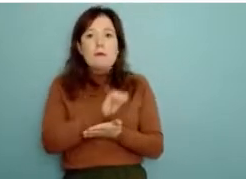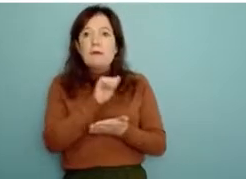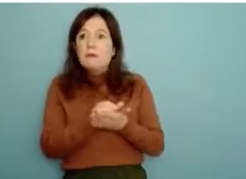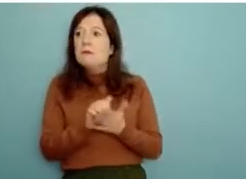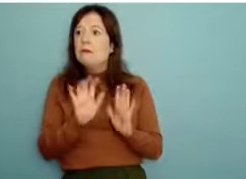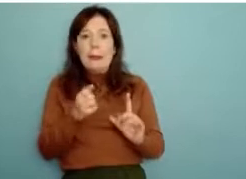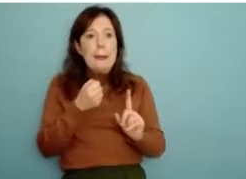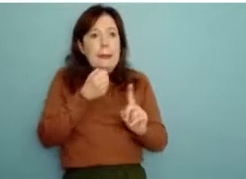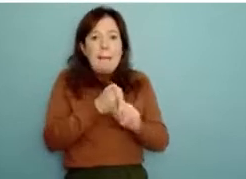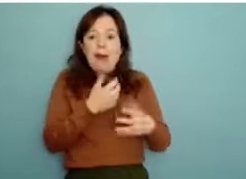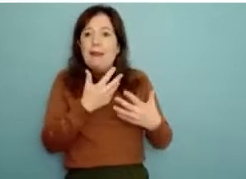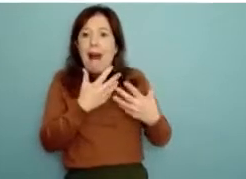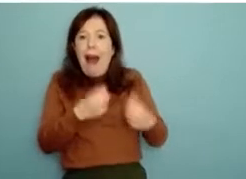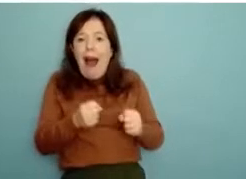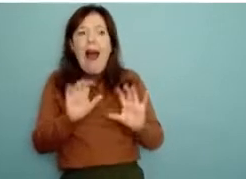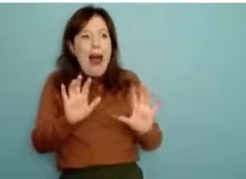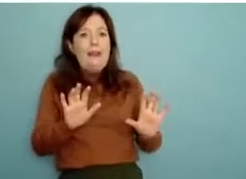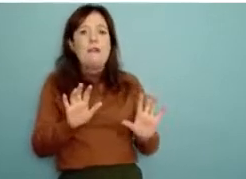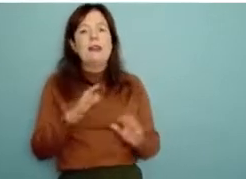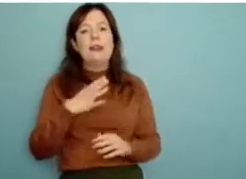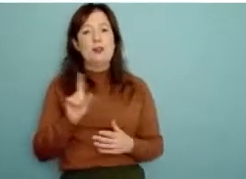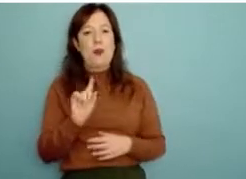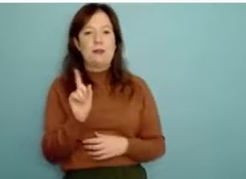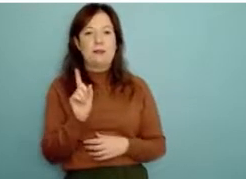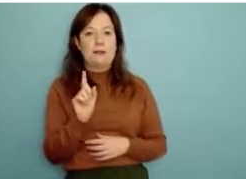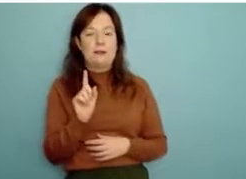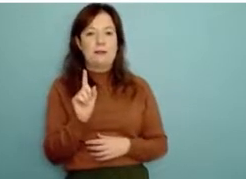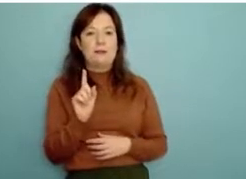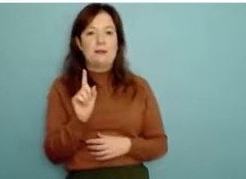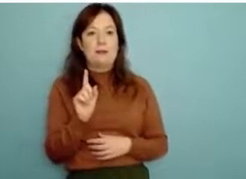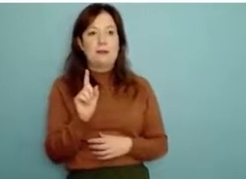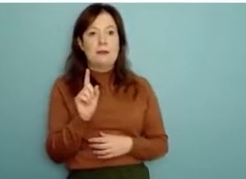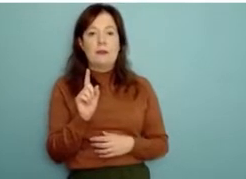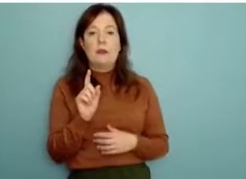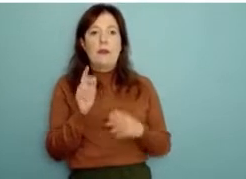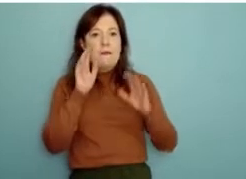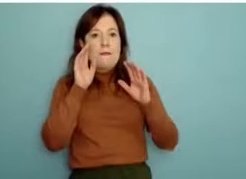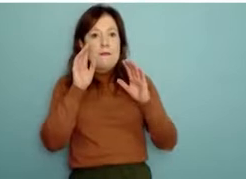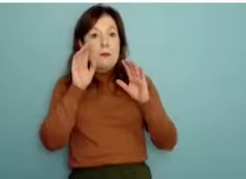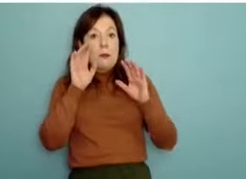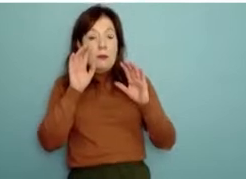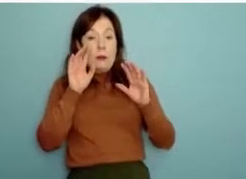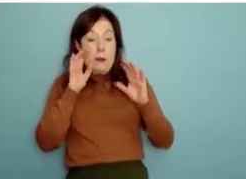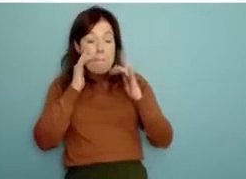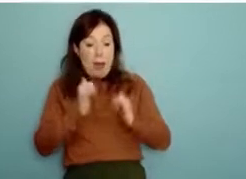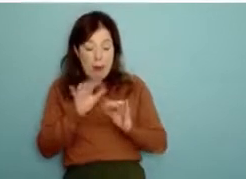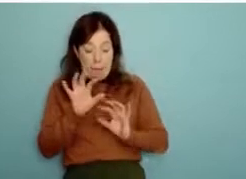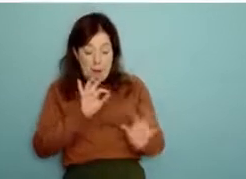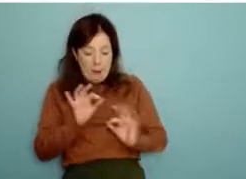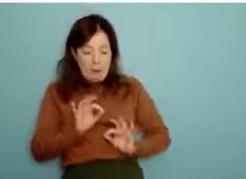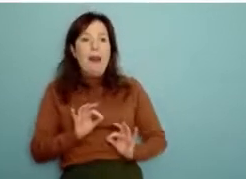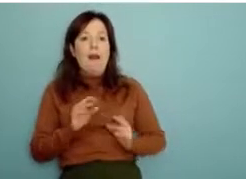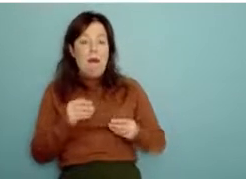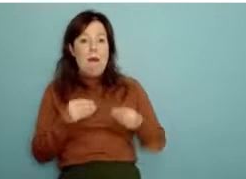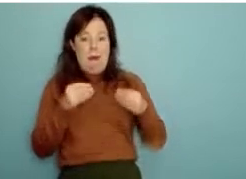I think the first thing is about getting the most, really having those focus groups when you're selecting your measures, and make sure that what you are measuring